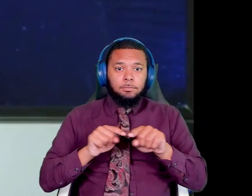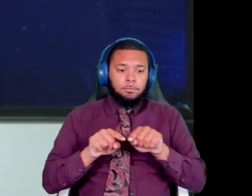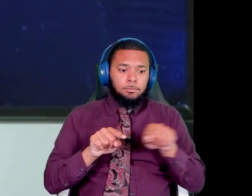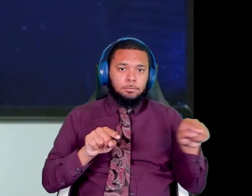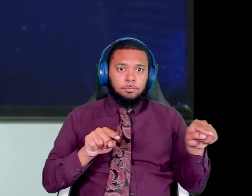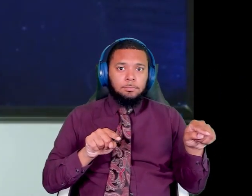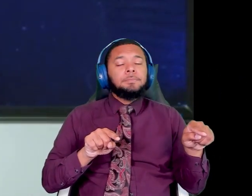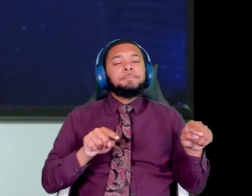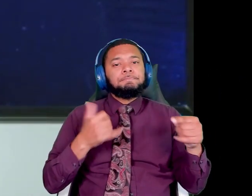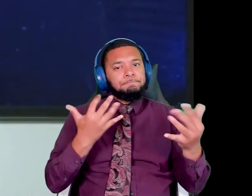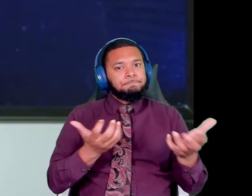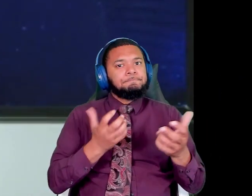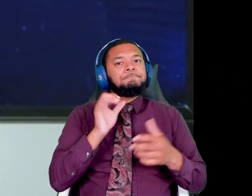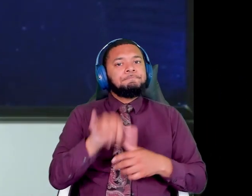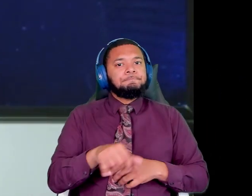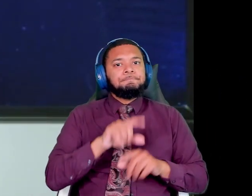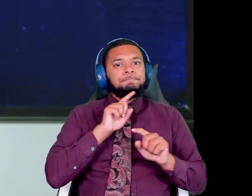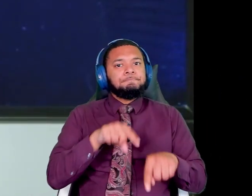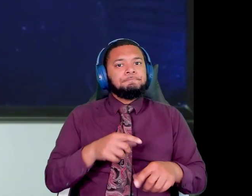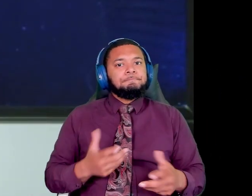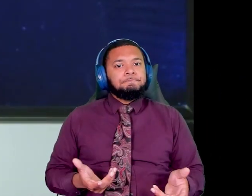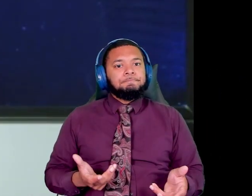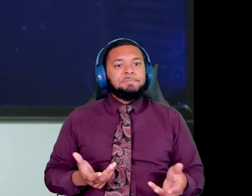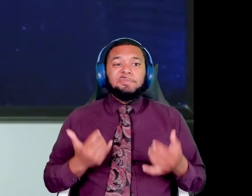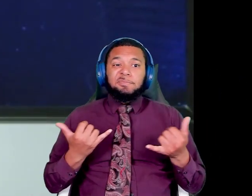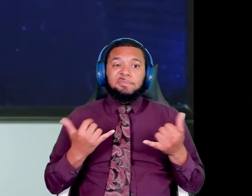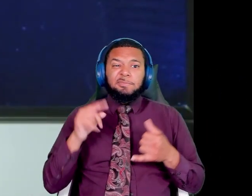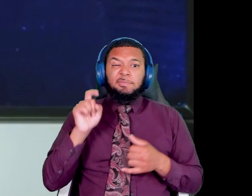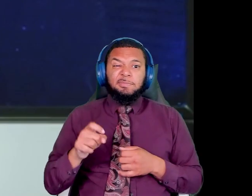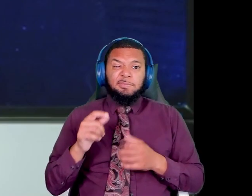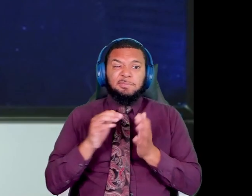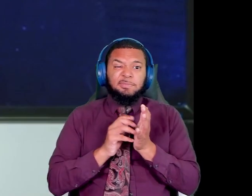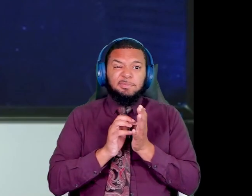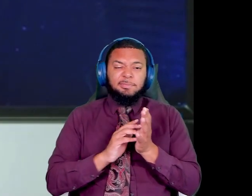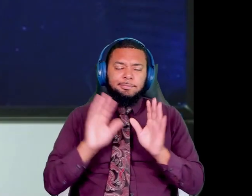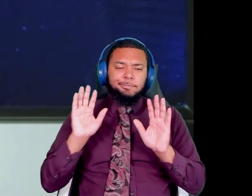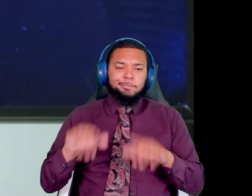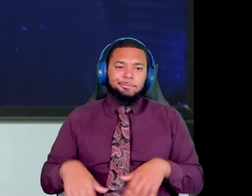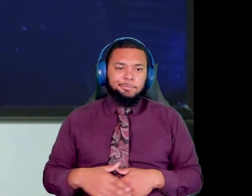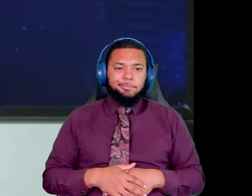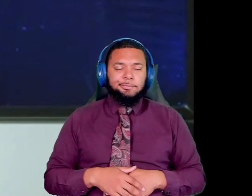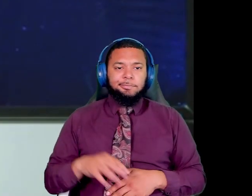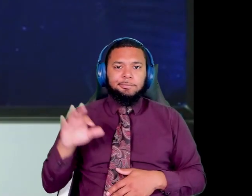that's exactly what I want. Now this time I don't even need my calculator because